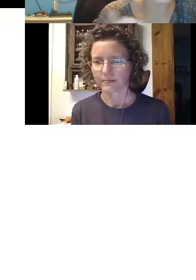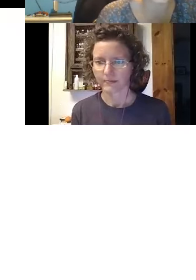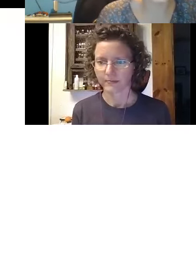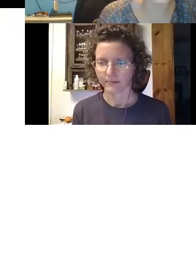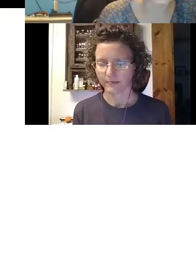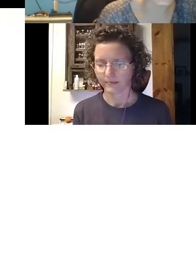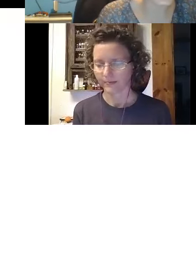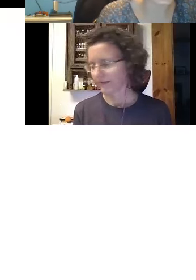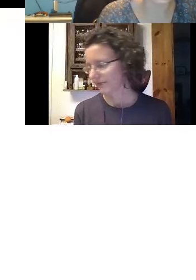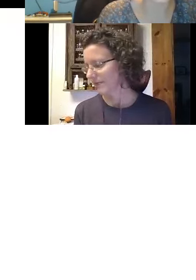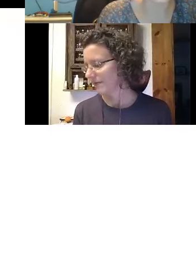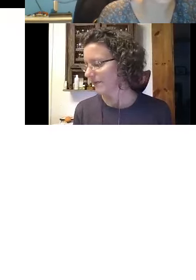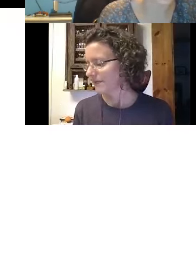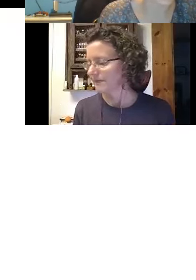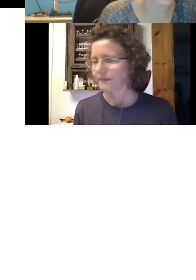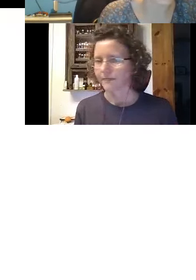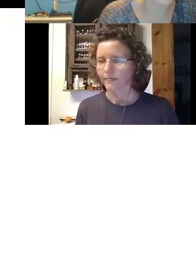there are so many nasty and